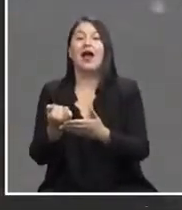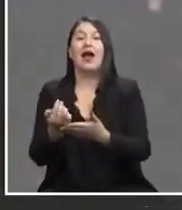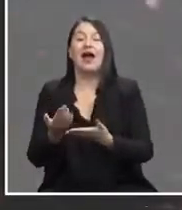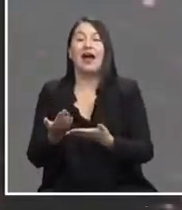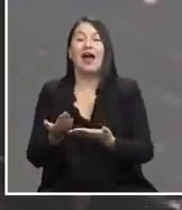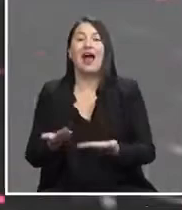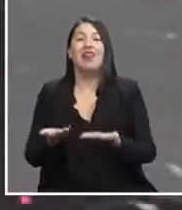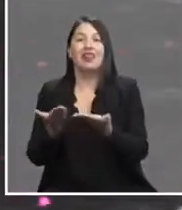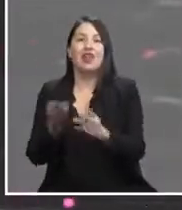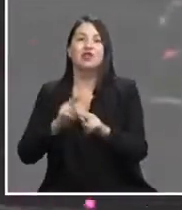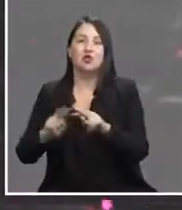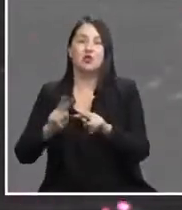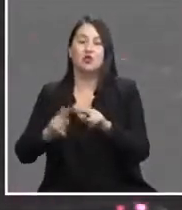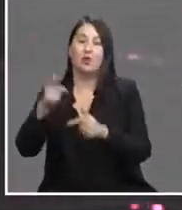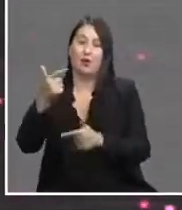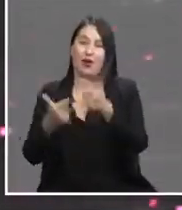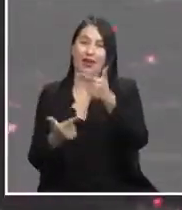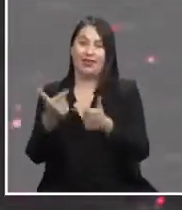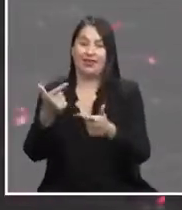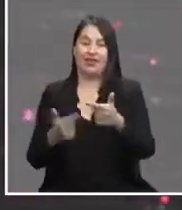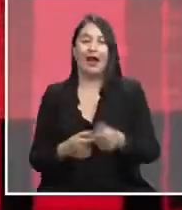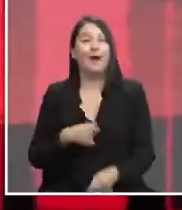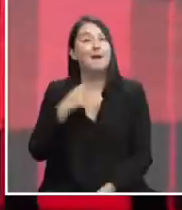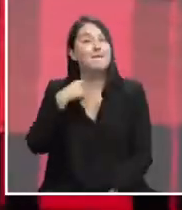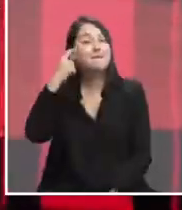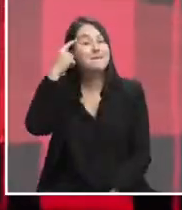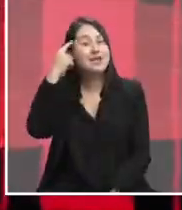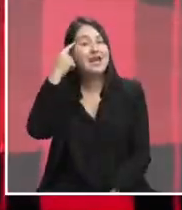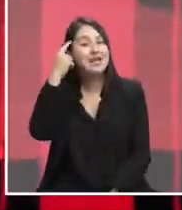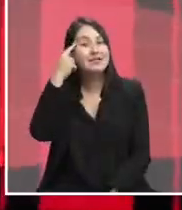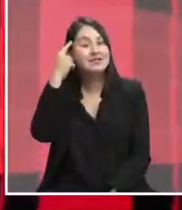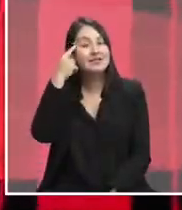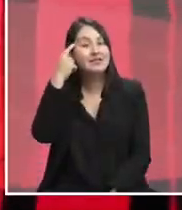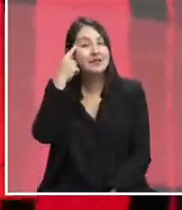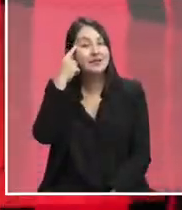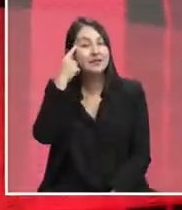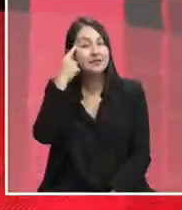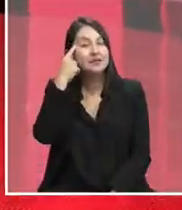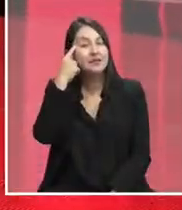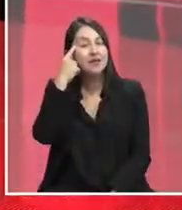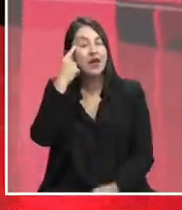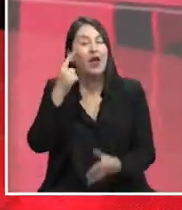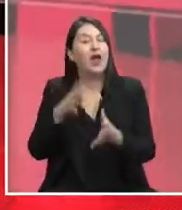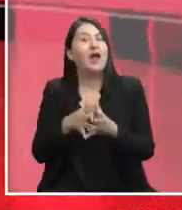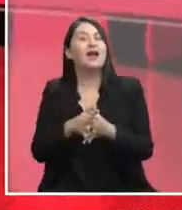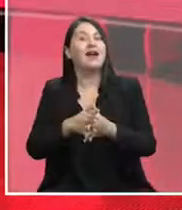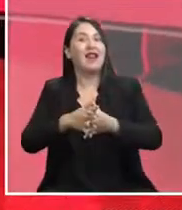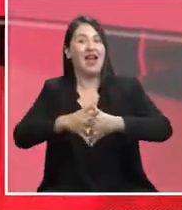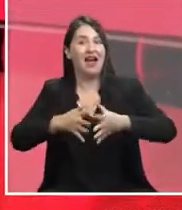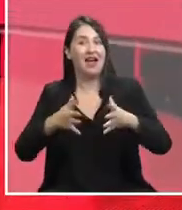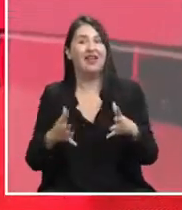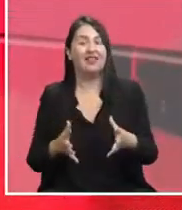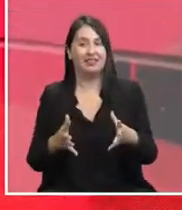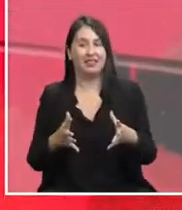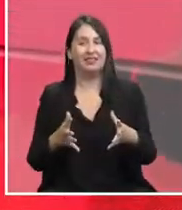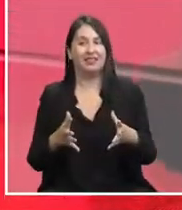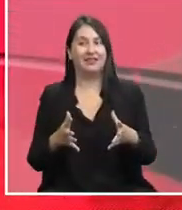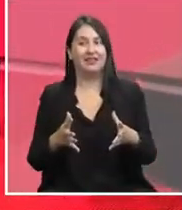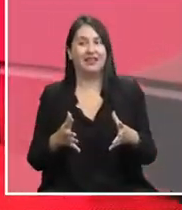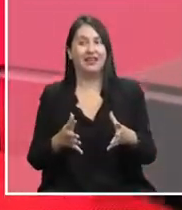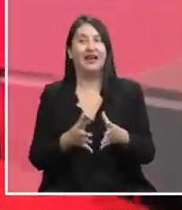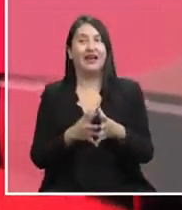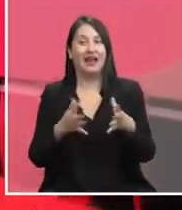Think of the brutal departure of the Americans from Afghanistan last summer. You know,